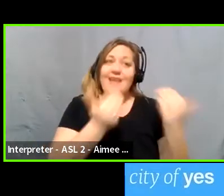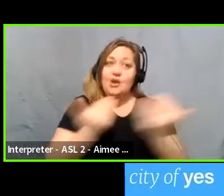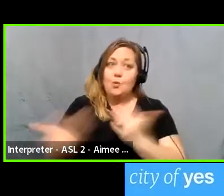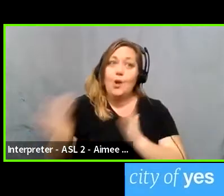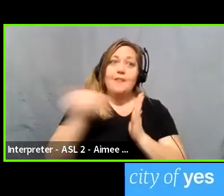and we look forward to